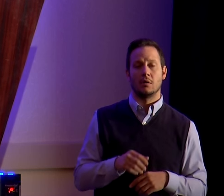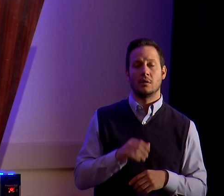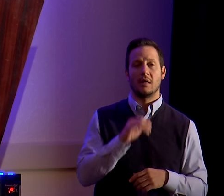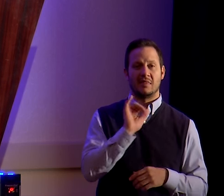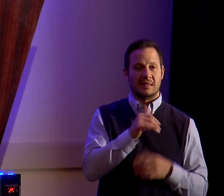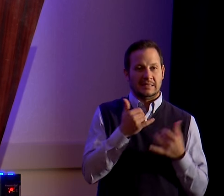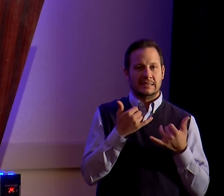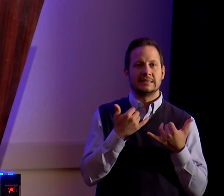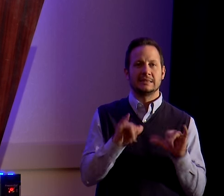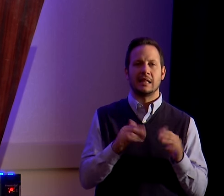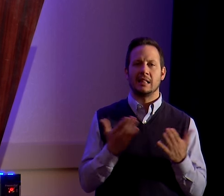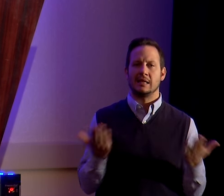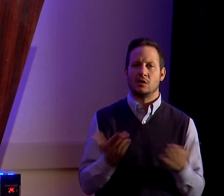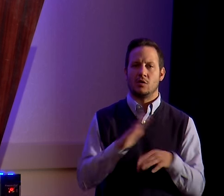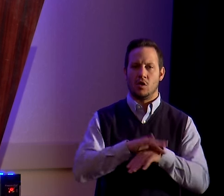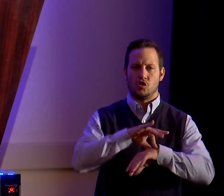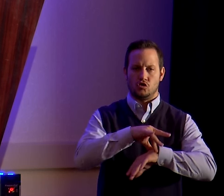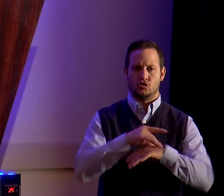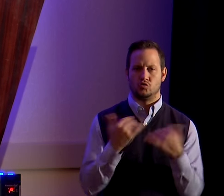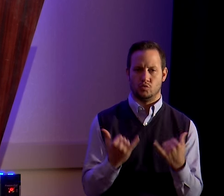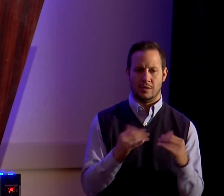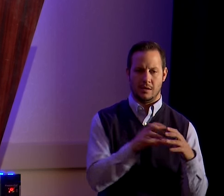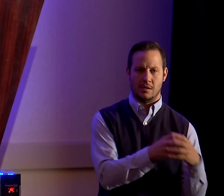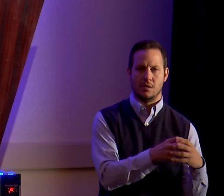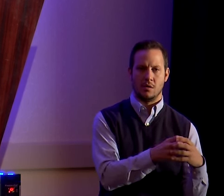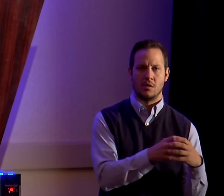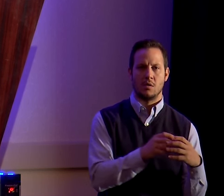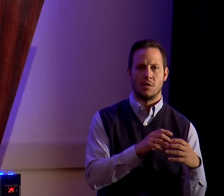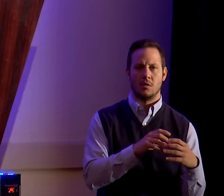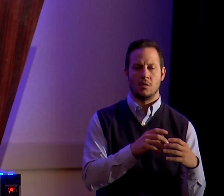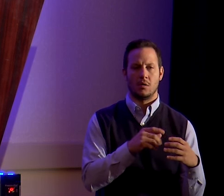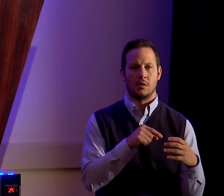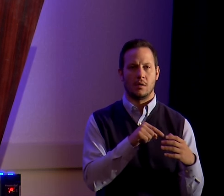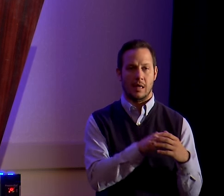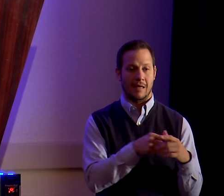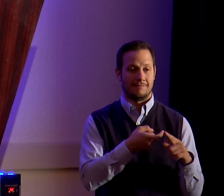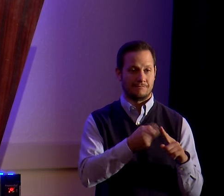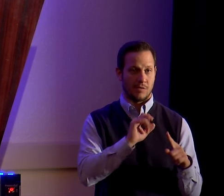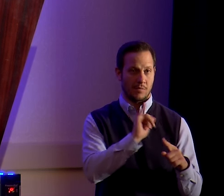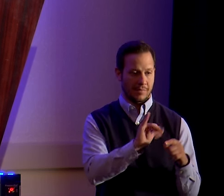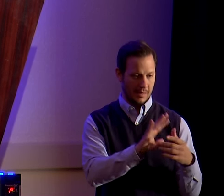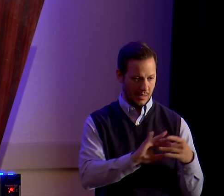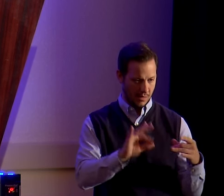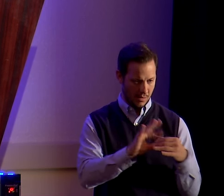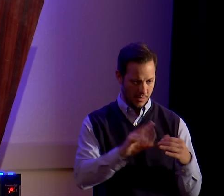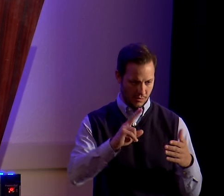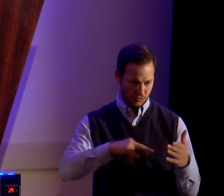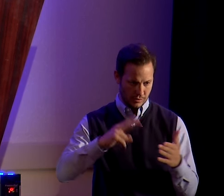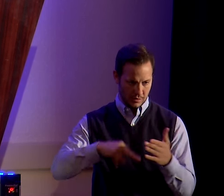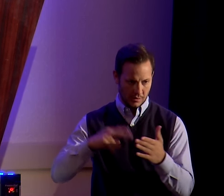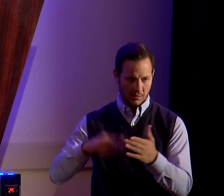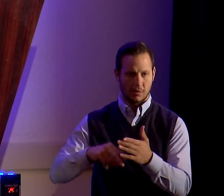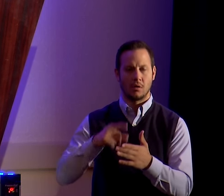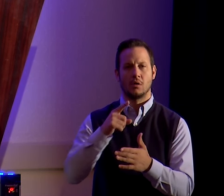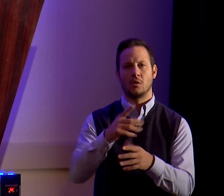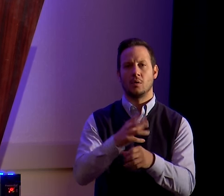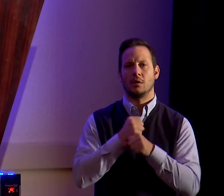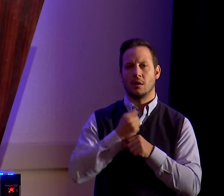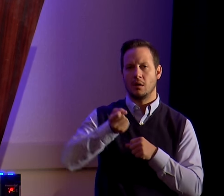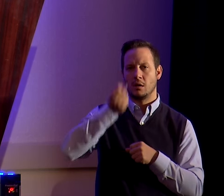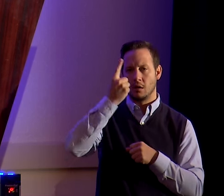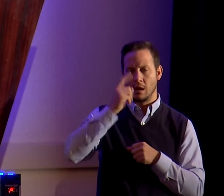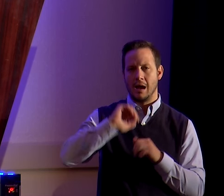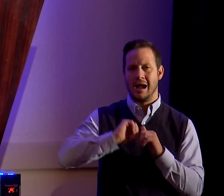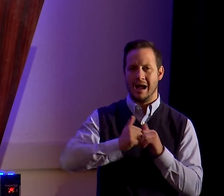still exists. And you can, from his narrative, get an idea of how